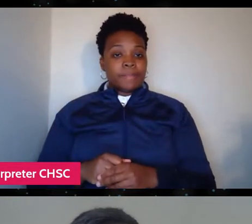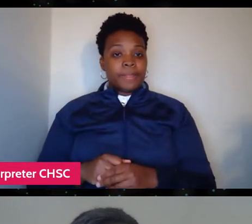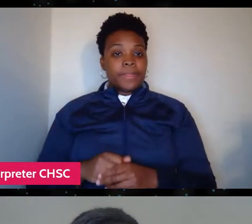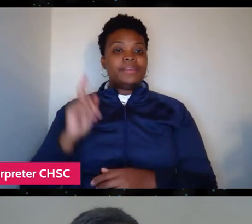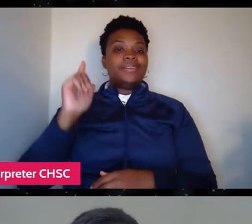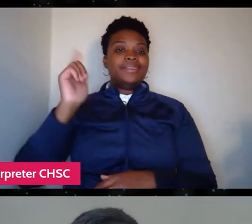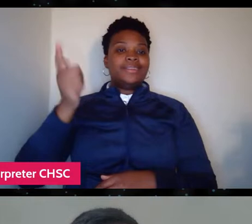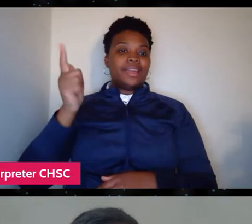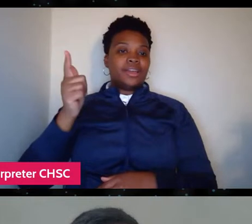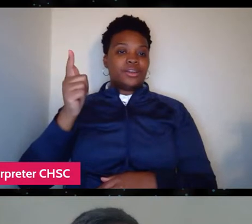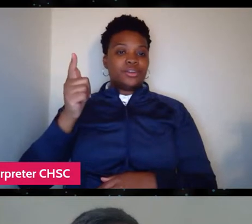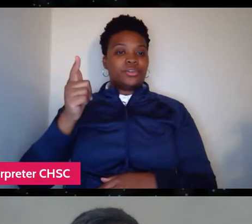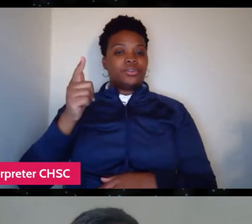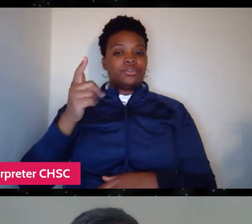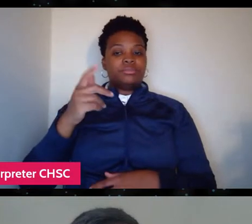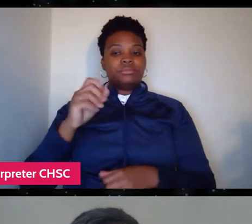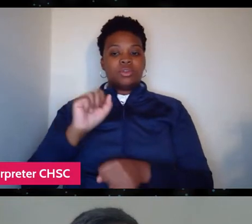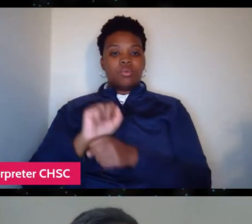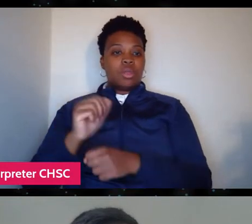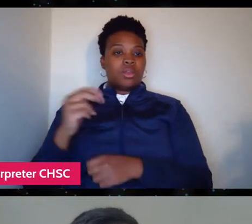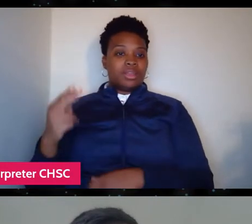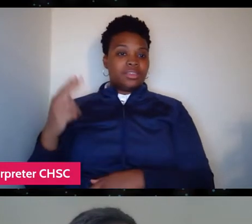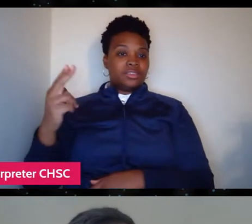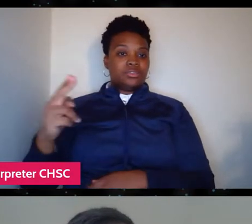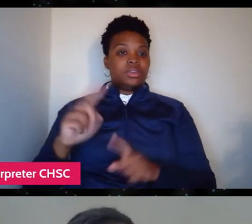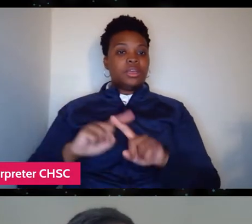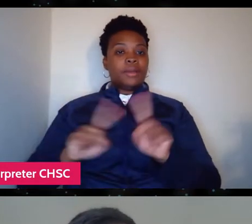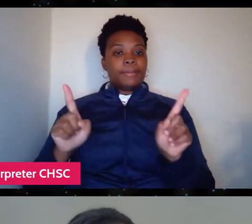later in my work history. But